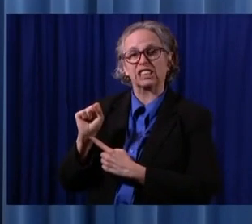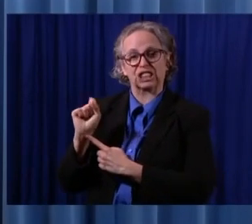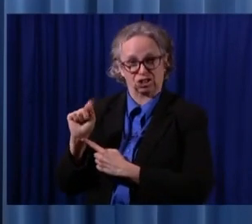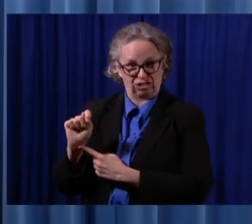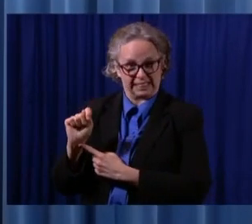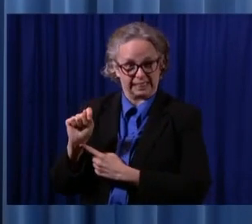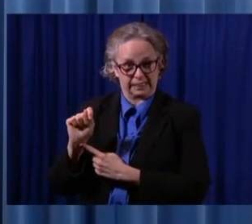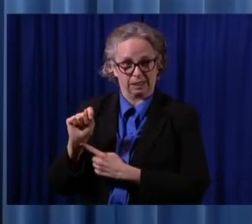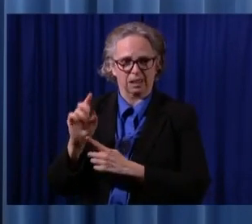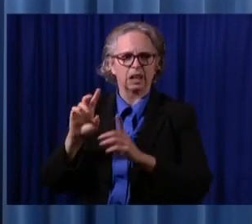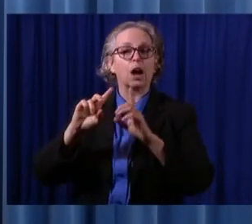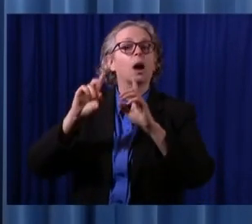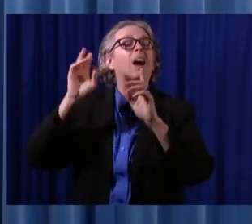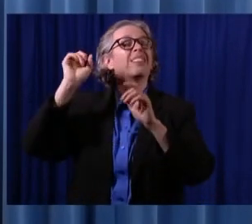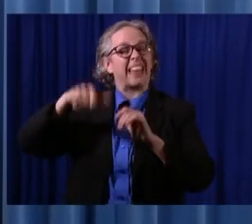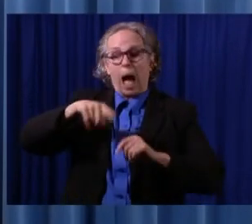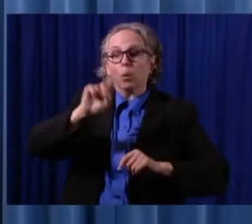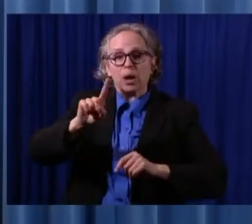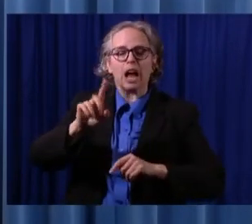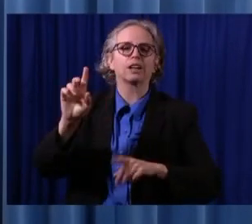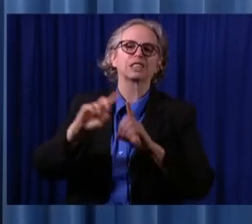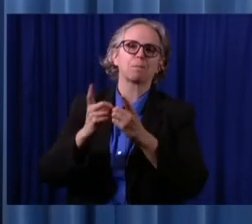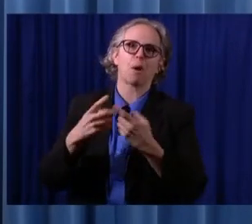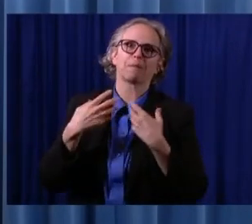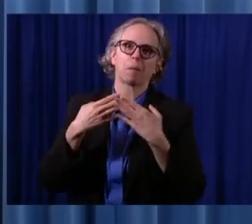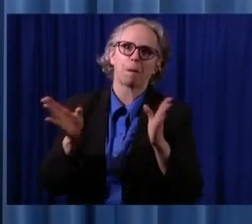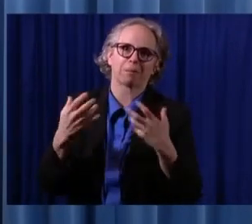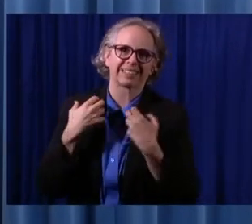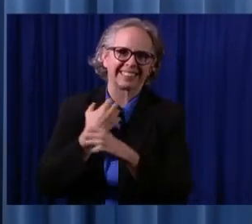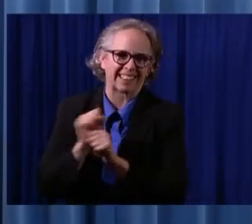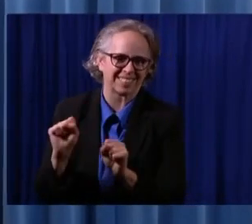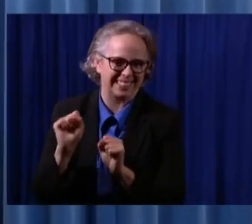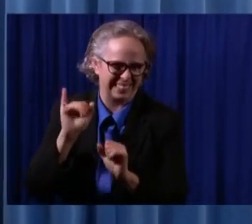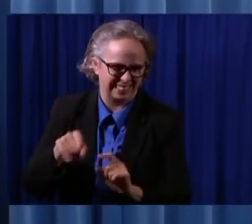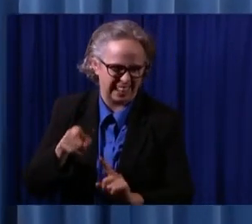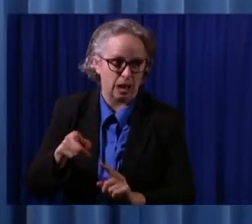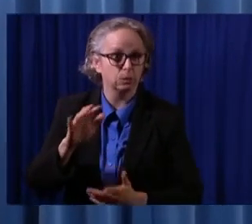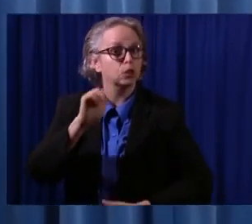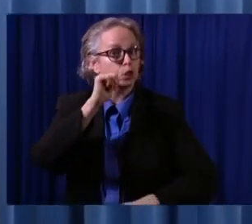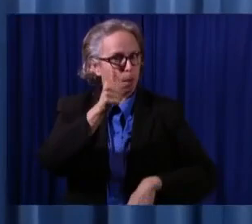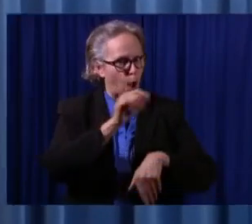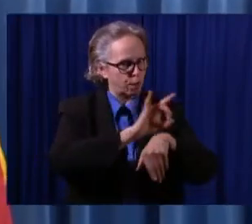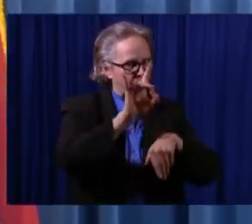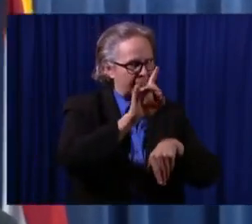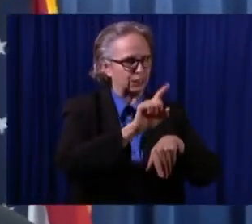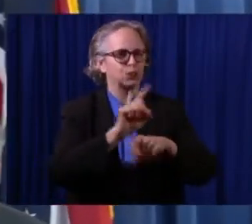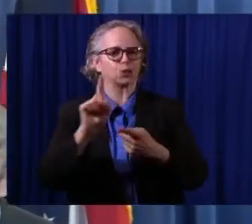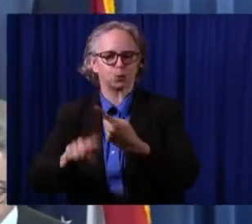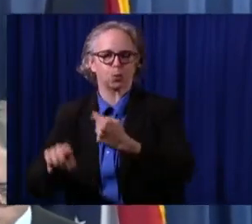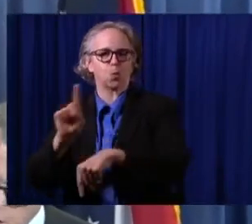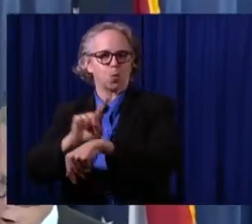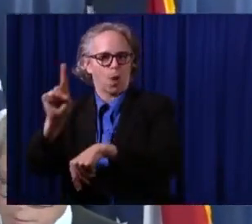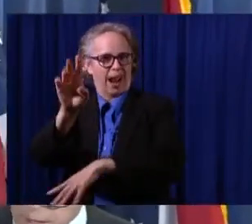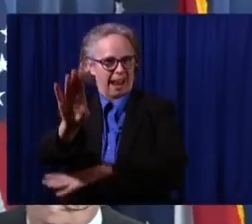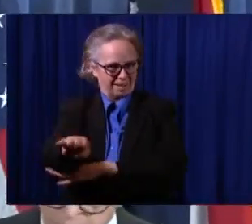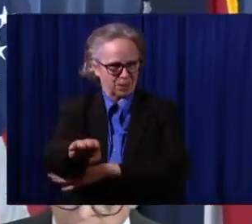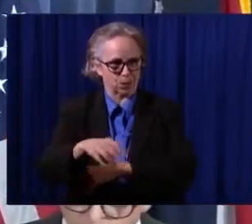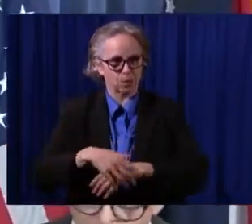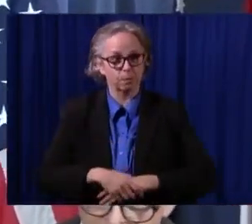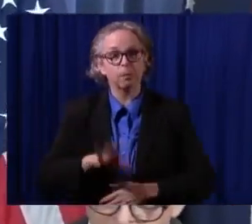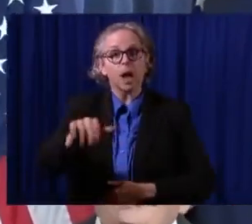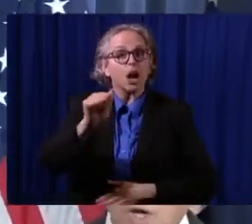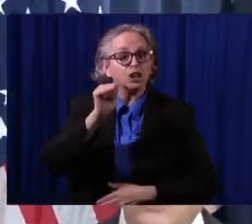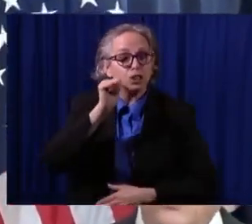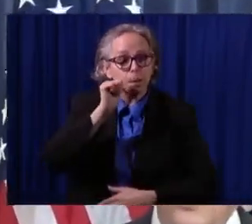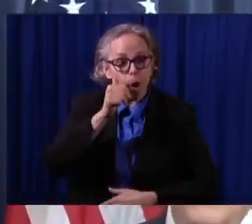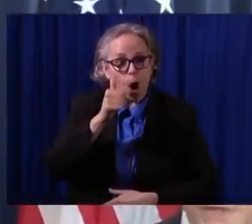to 1 p.m. We also have pop-up testing tomorrow in Elyria from 9 a.m. to 3 p.m. at Elyria City Hall, and it's